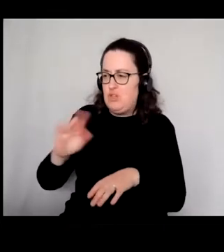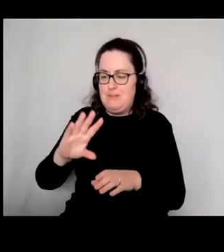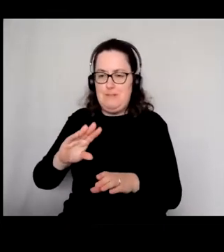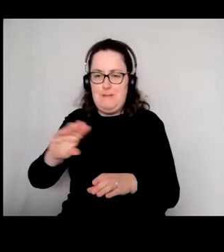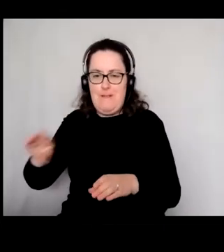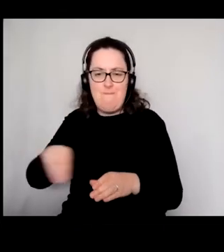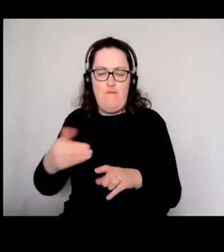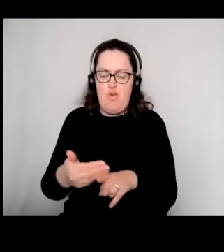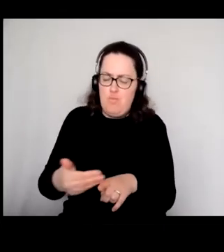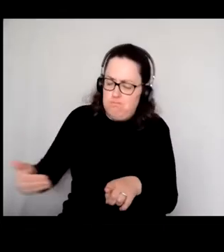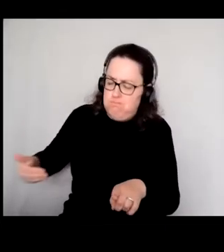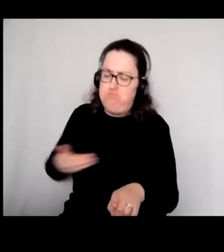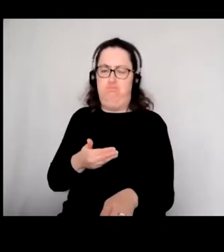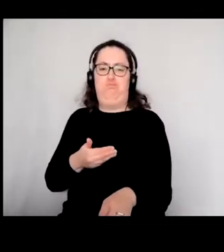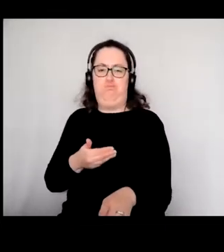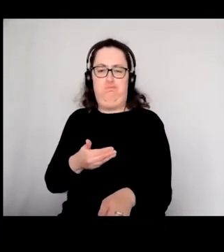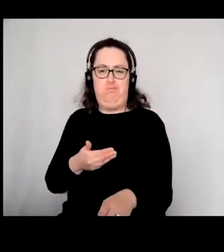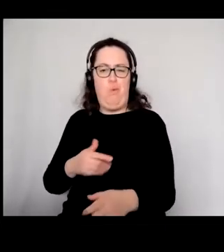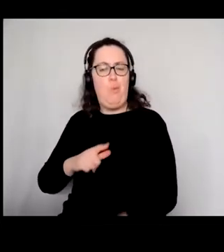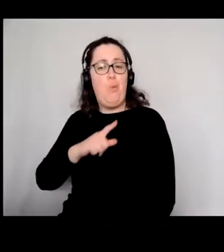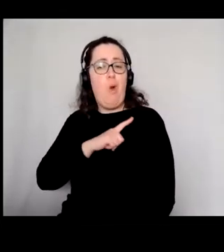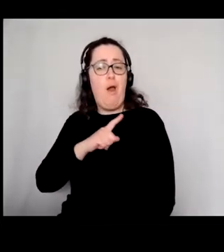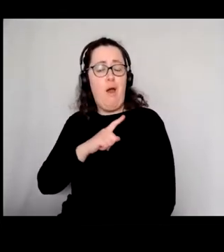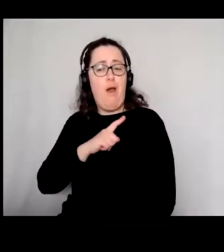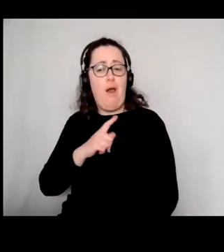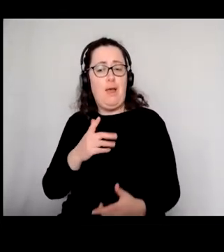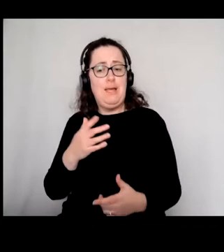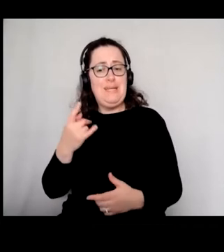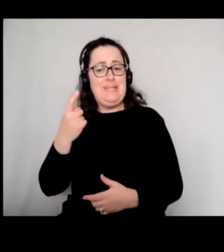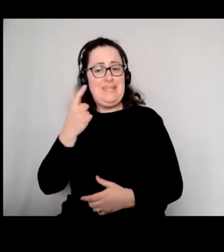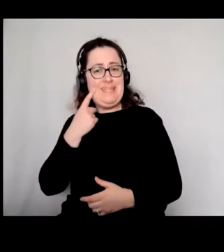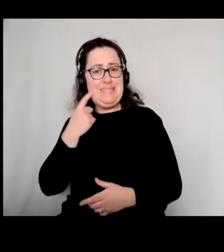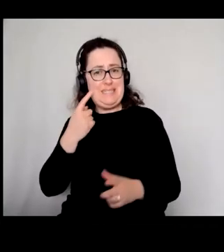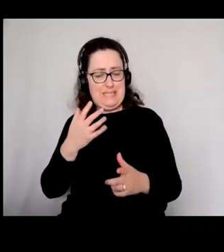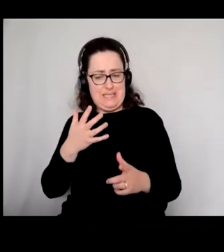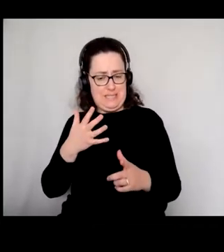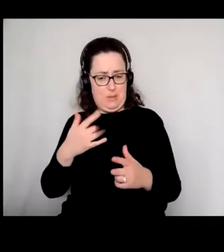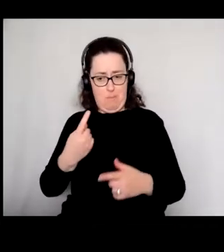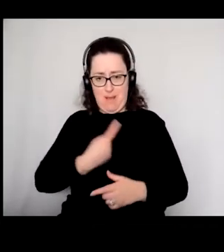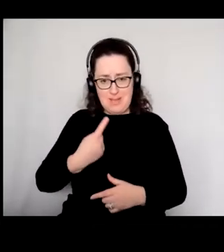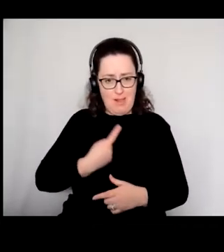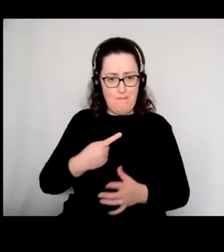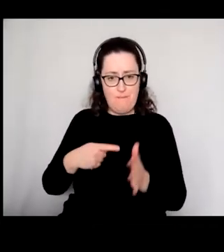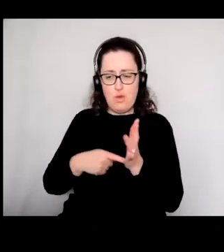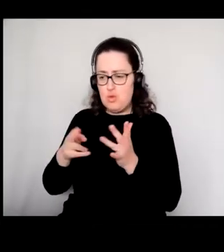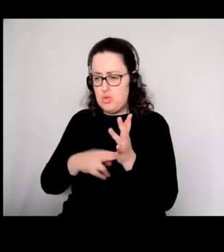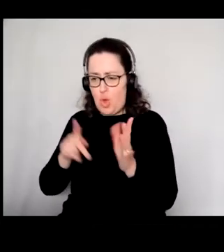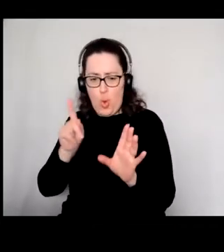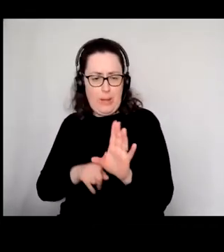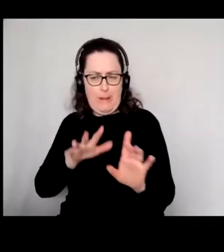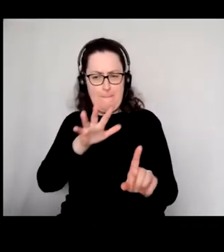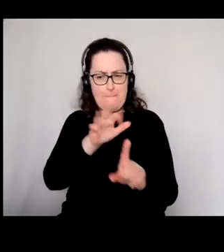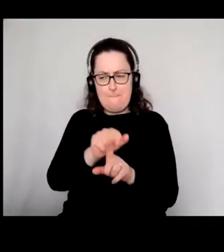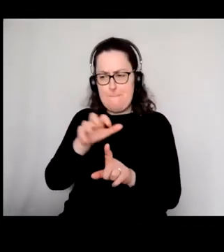in much earlier, because it was very, I think it was very easy for myself and Tony to notice quite quickly the sort